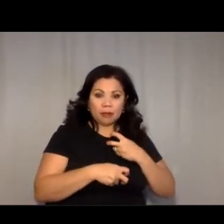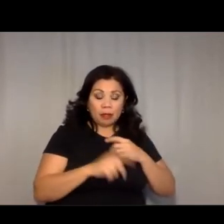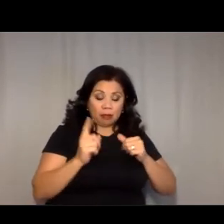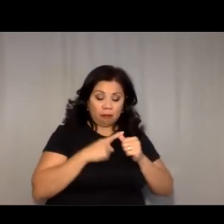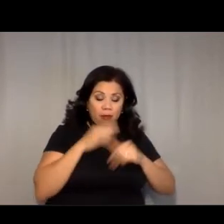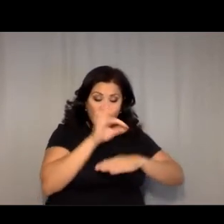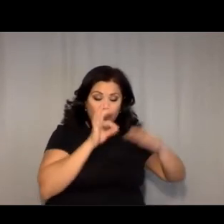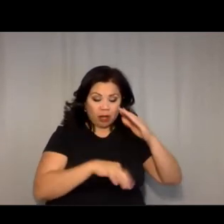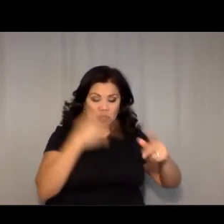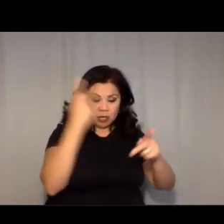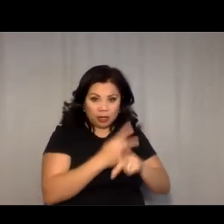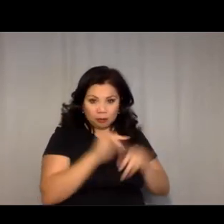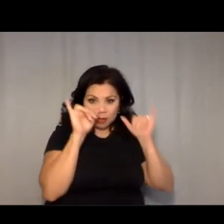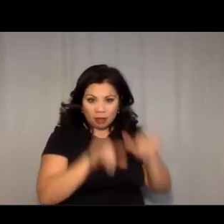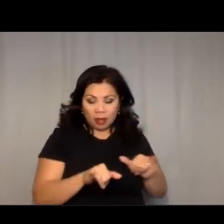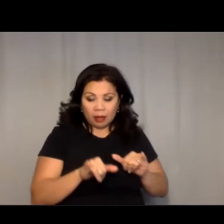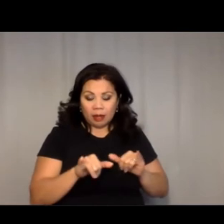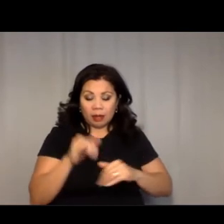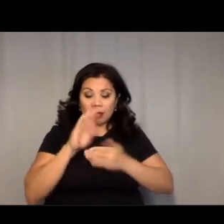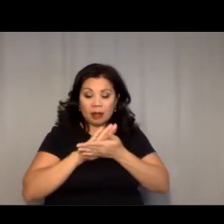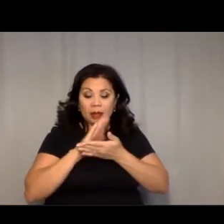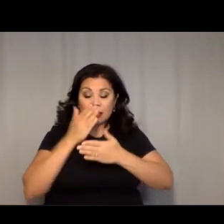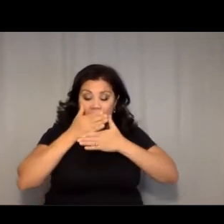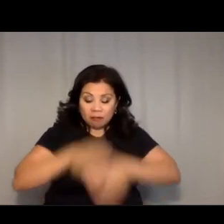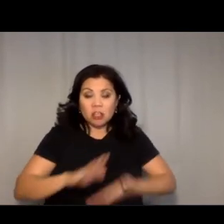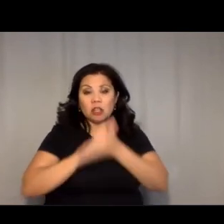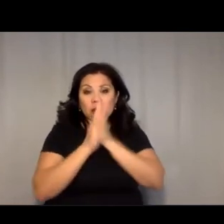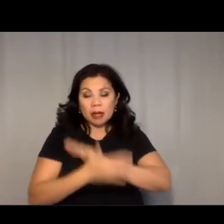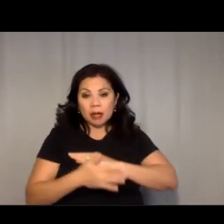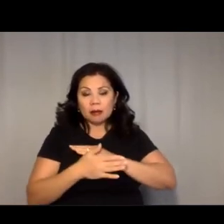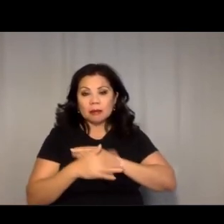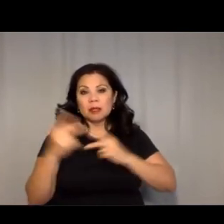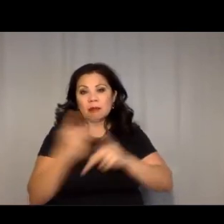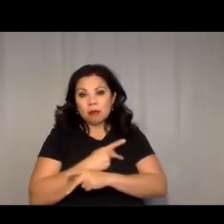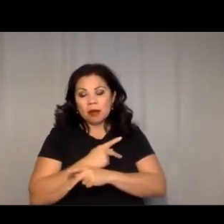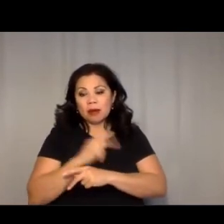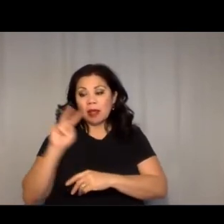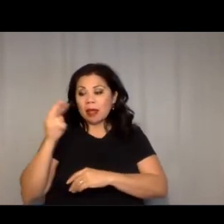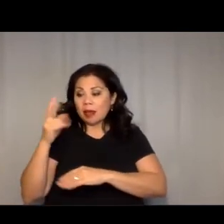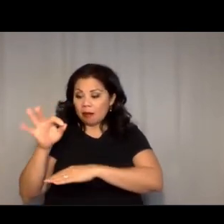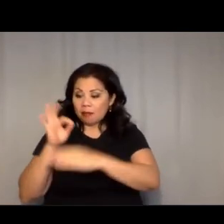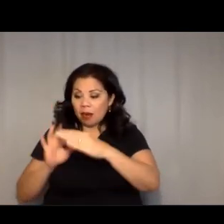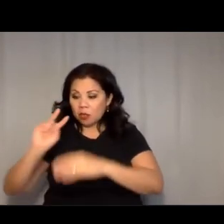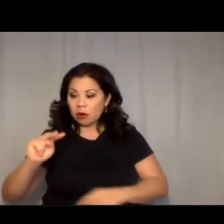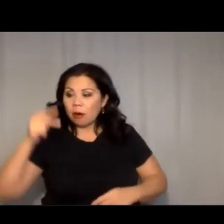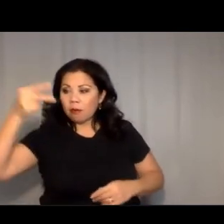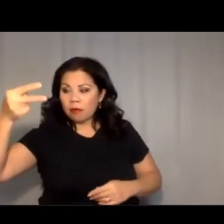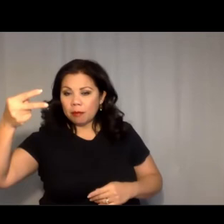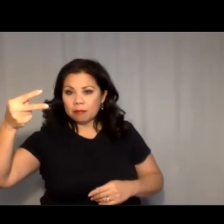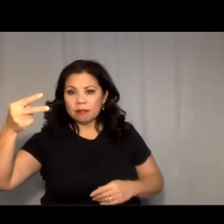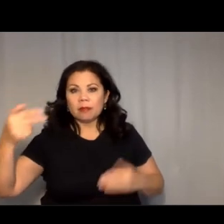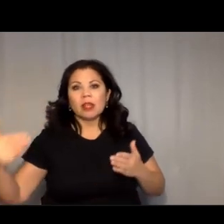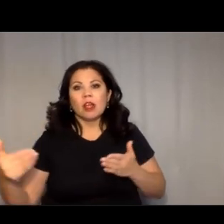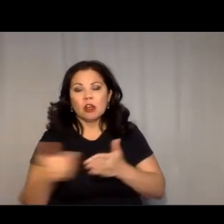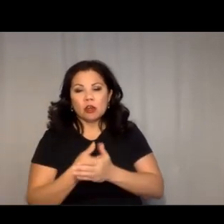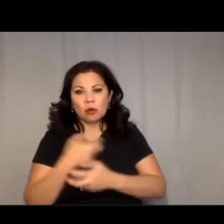the division to multiplication, and I'm going to flip that second fraction. And this will be my new problem. From